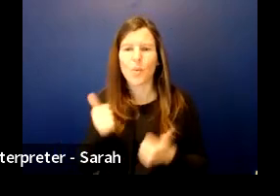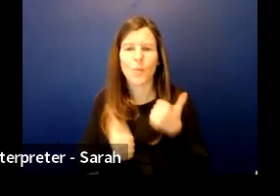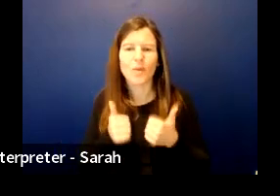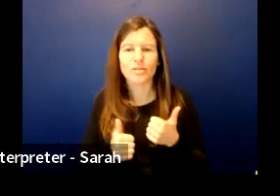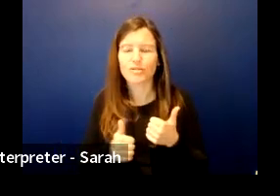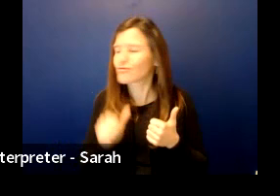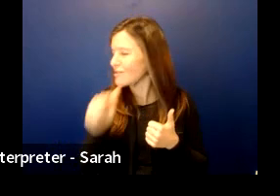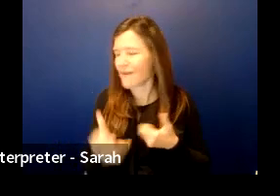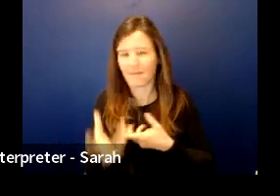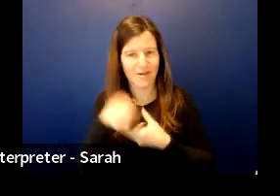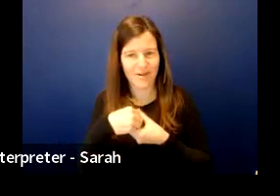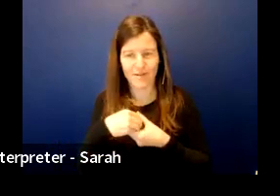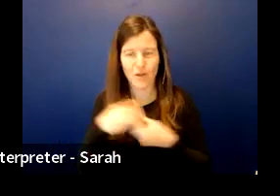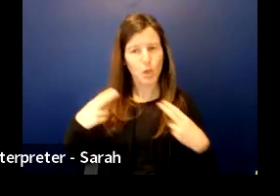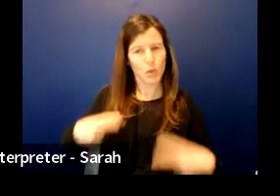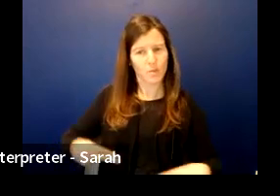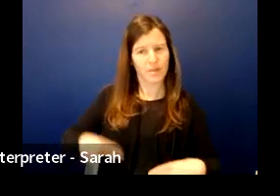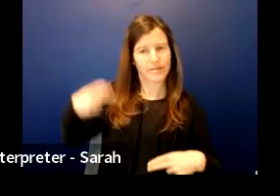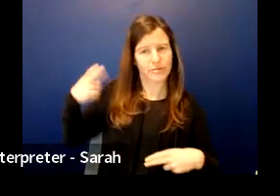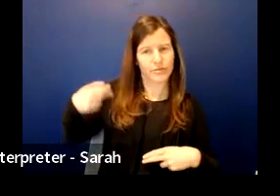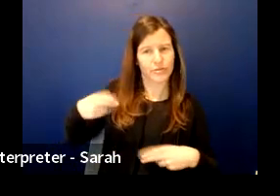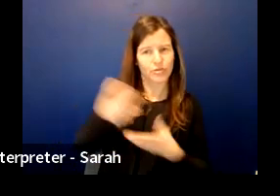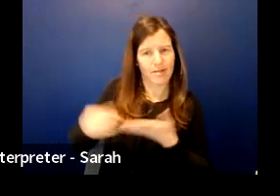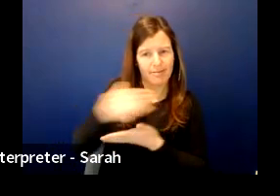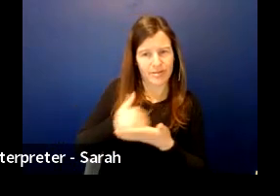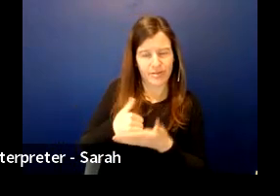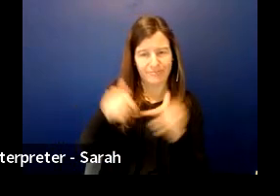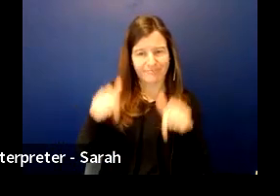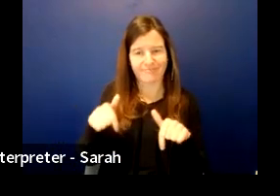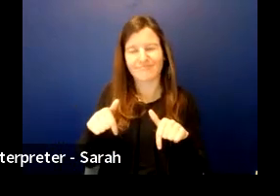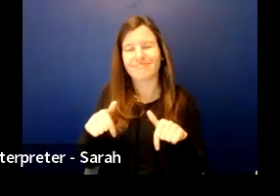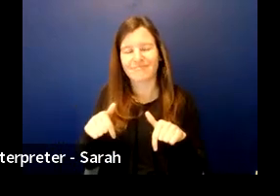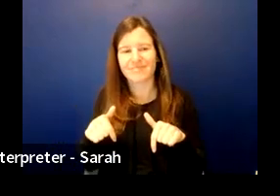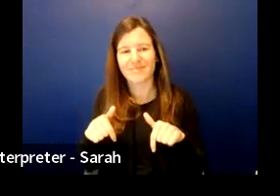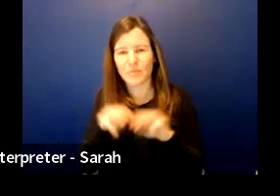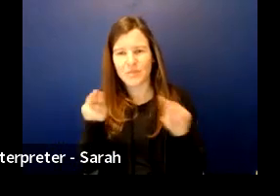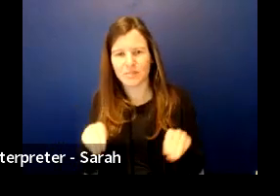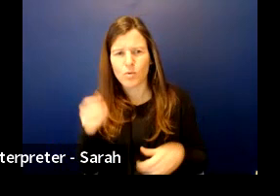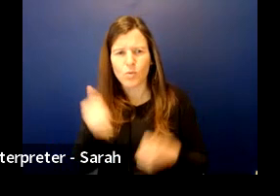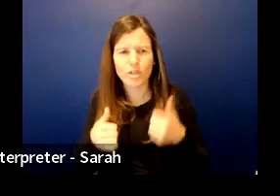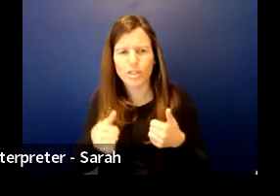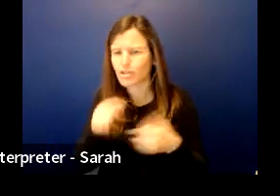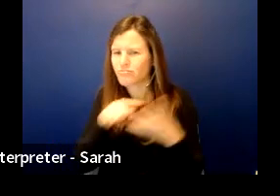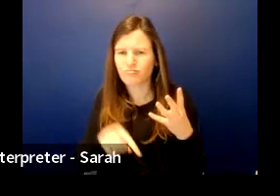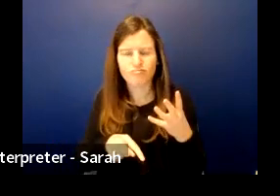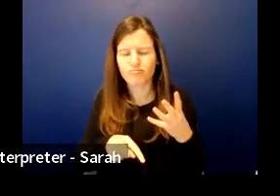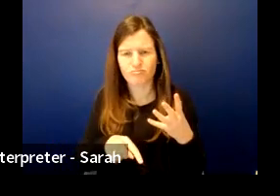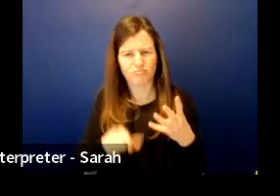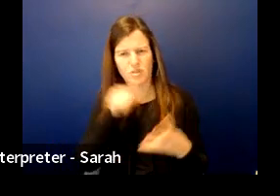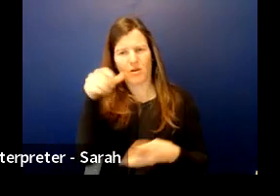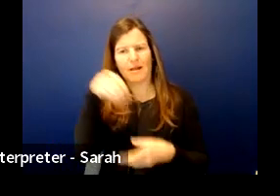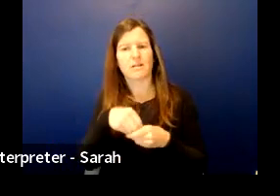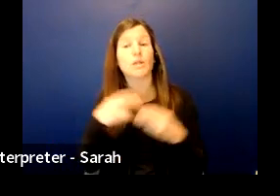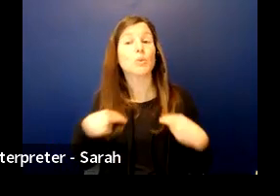part of the human history collections at the Royal BC Museum? Which of these would you not find in the